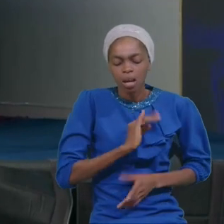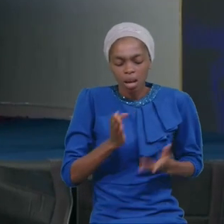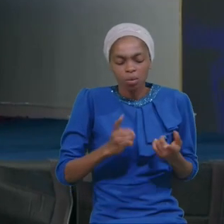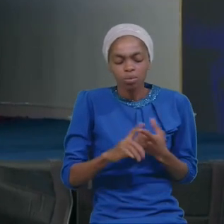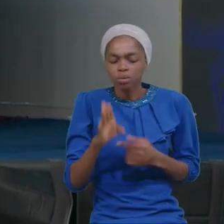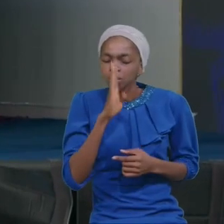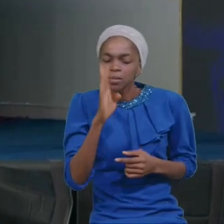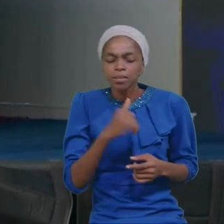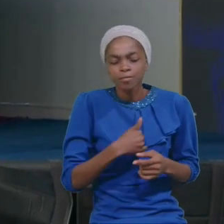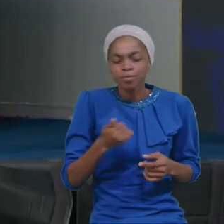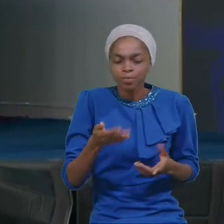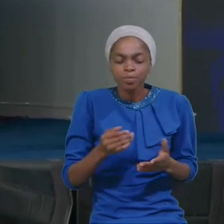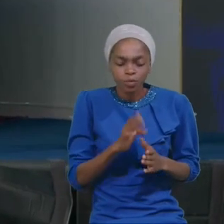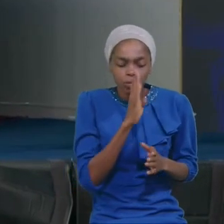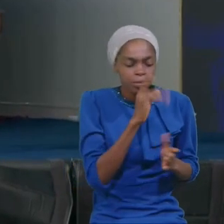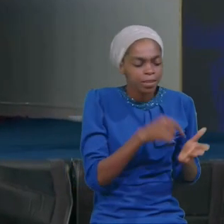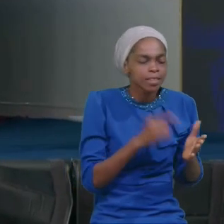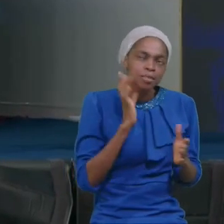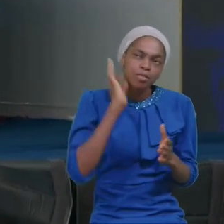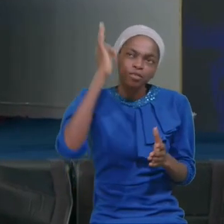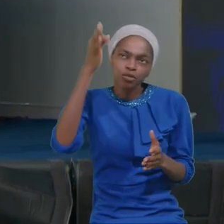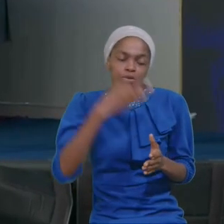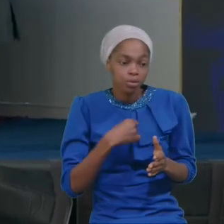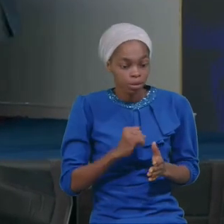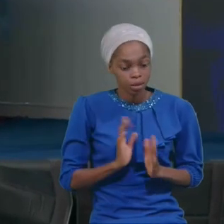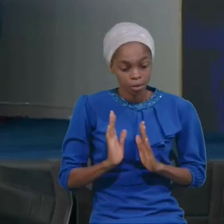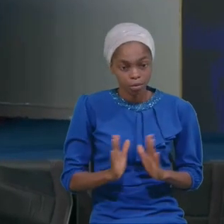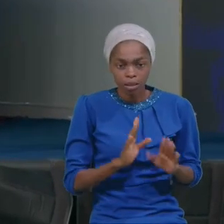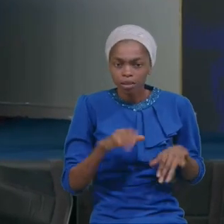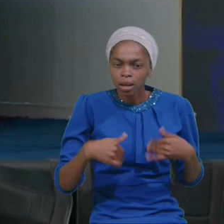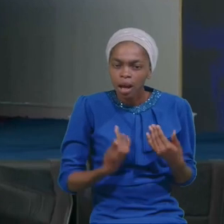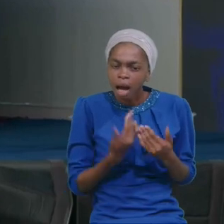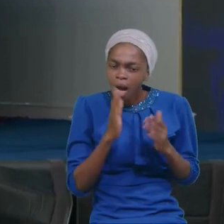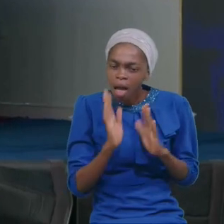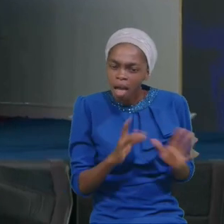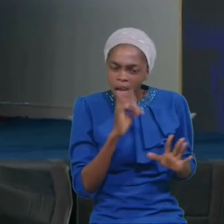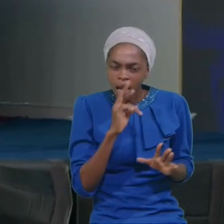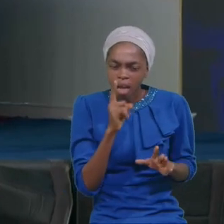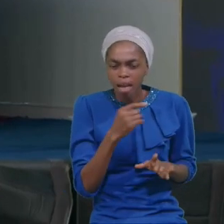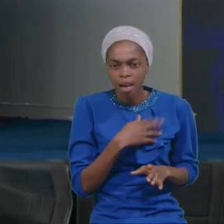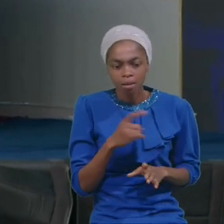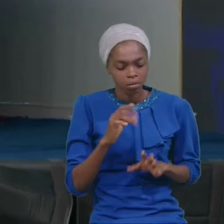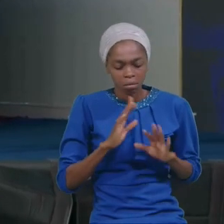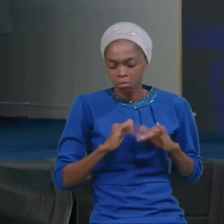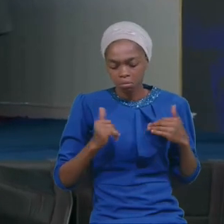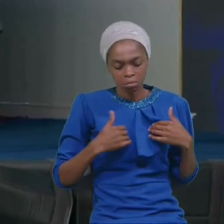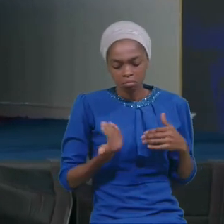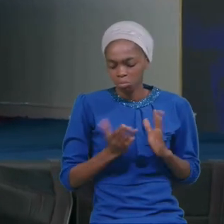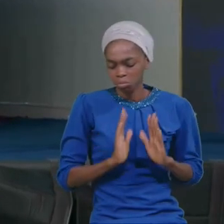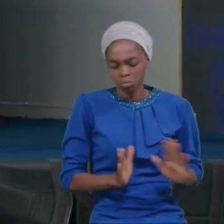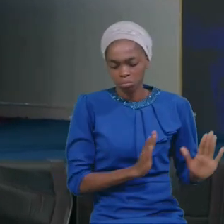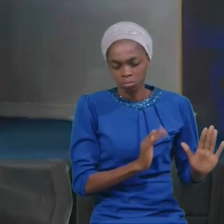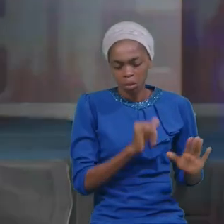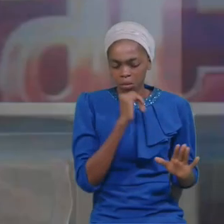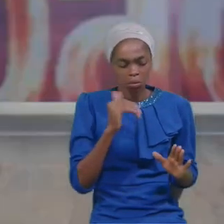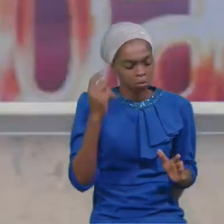preparing? He has no preparation. He's not thinking of the future. That's the greatest fool in our community. A person